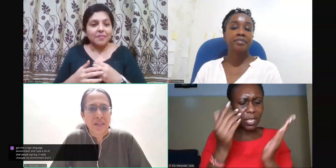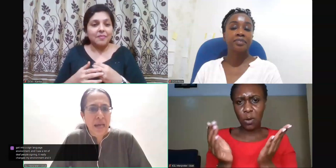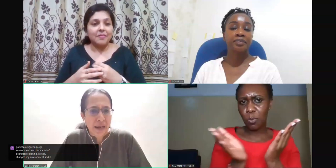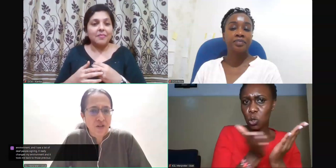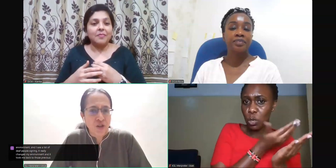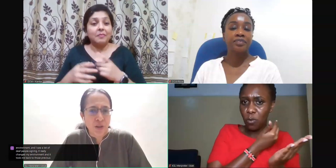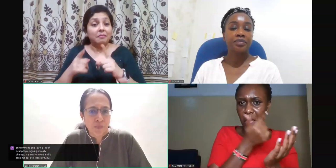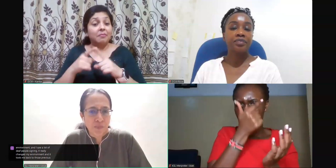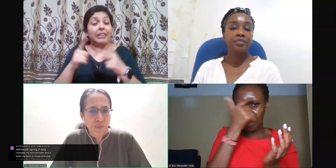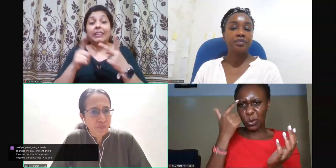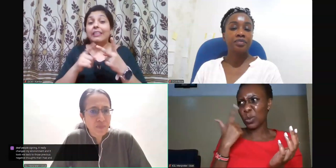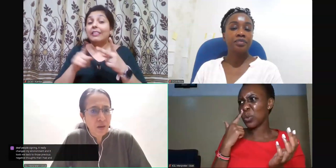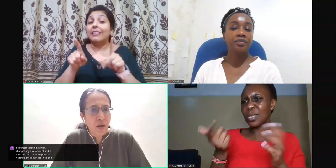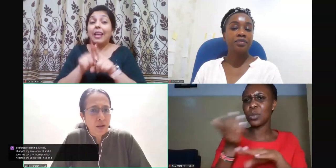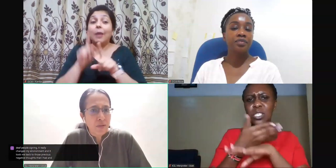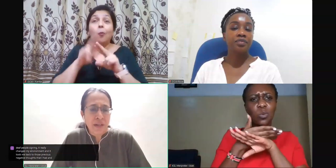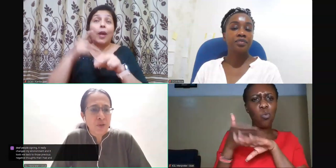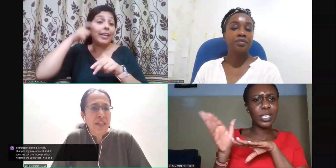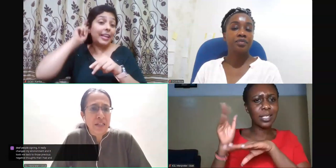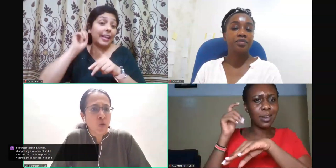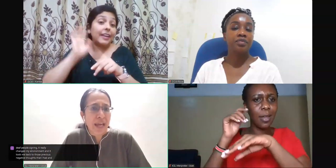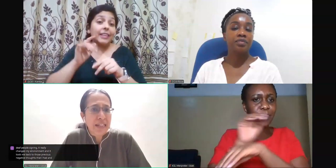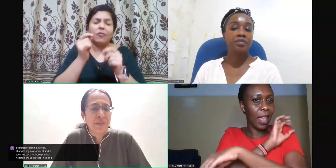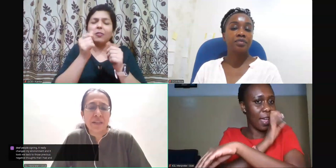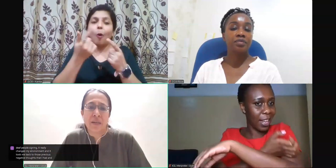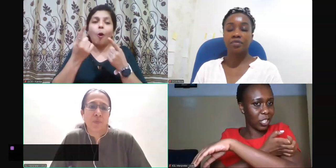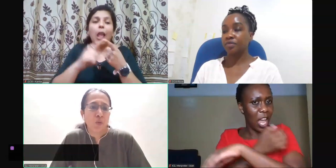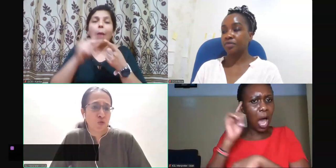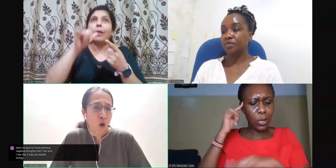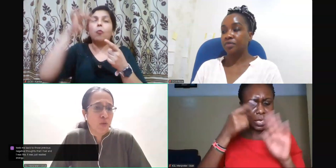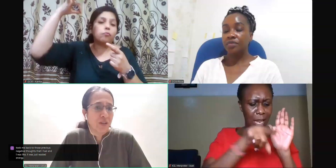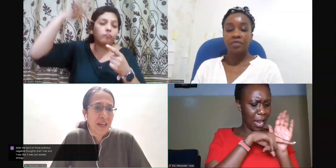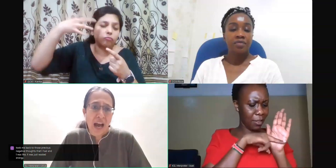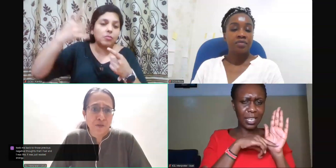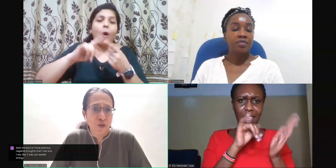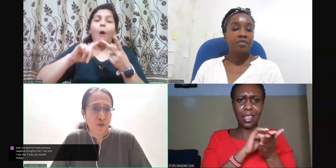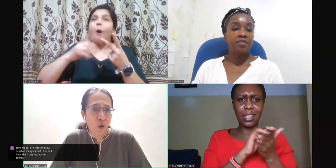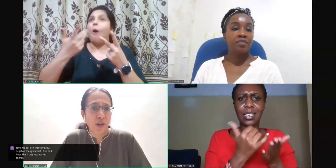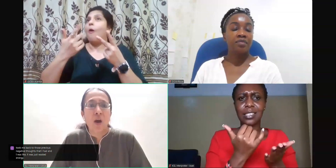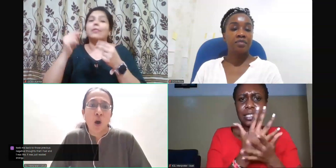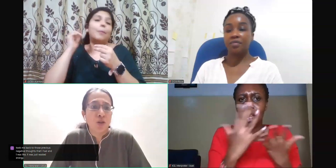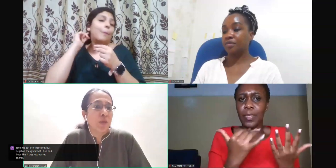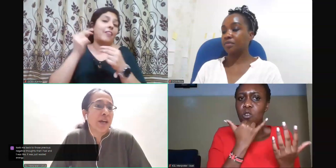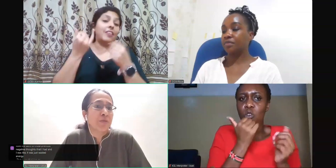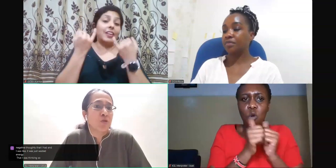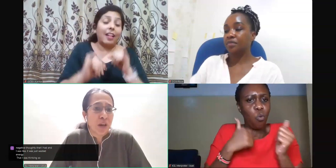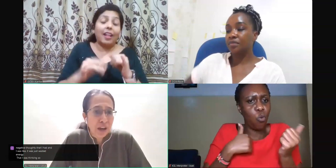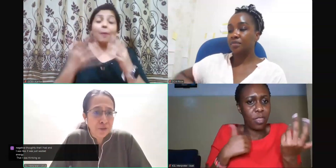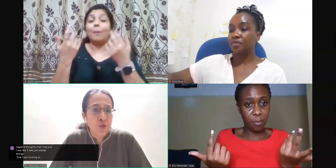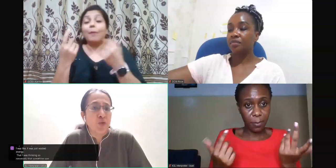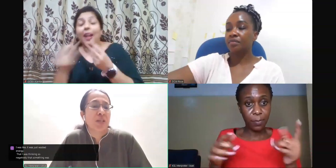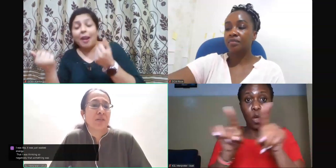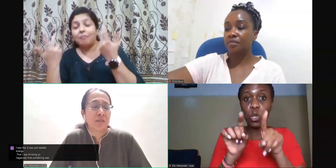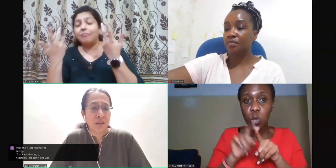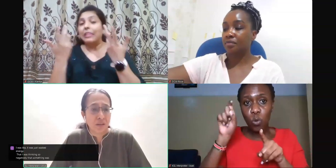just wasted energy, that I was thinking so negatively that something was wrong with me. I was flawed. Also, we had to be so